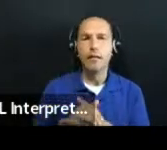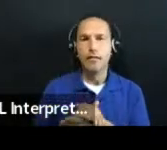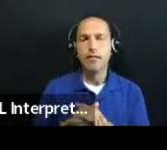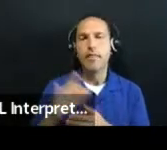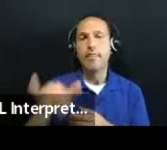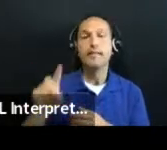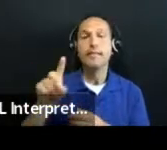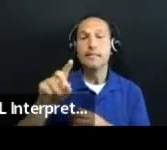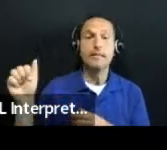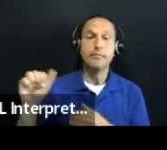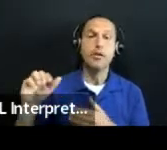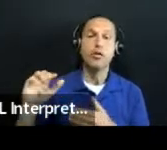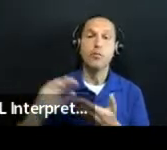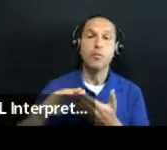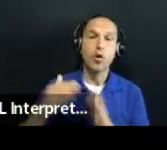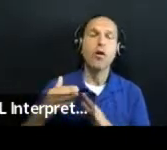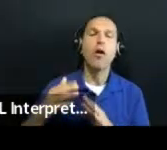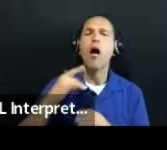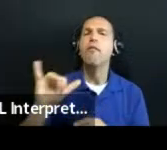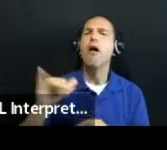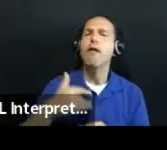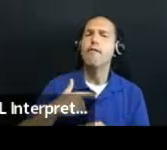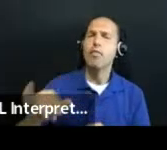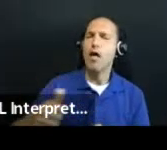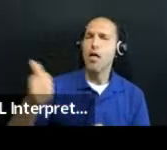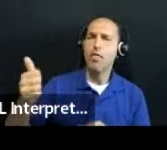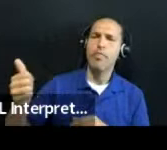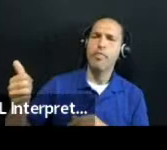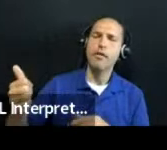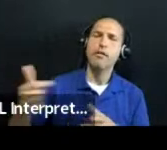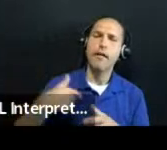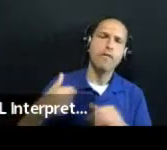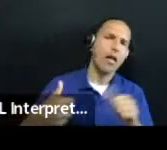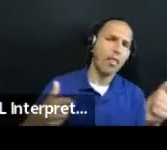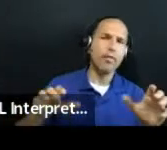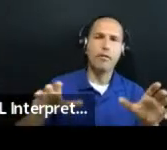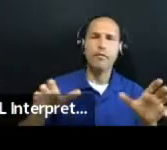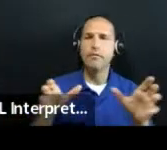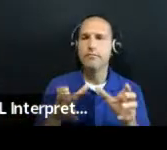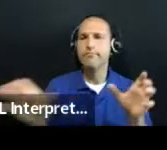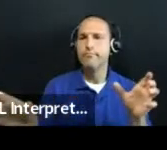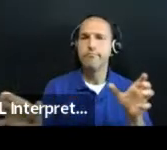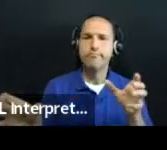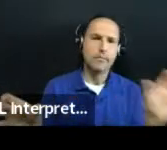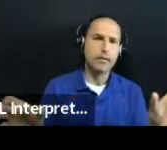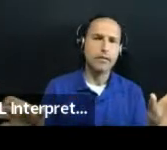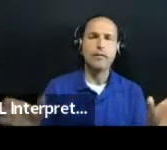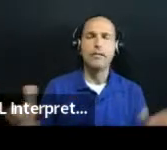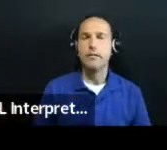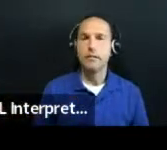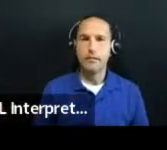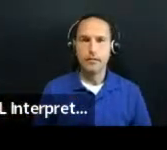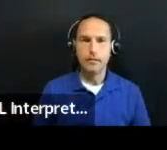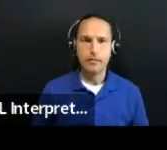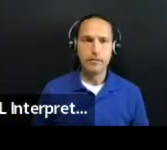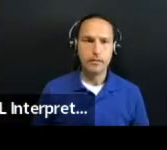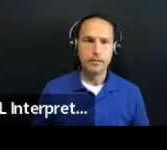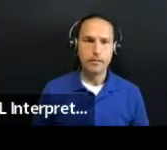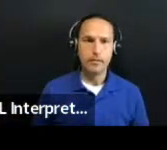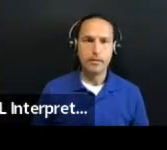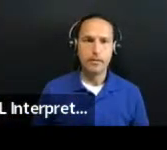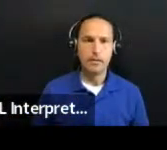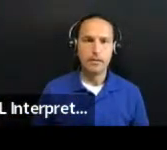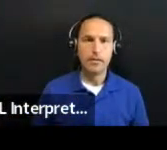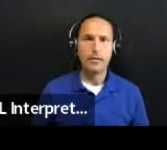the disability community, that they have this other thing and you have this other thing for other people. So it kind